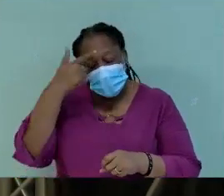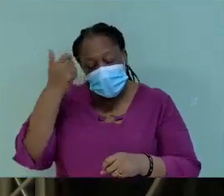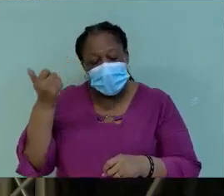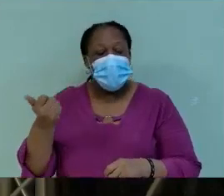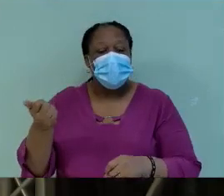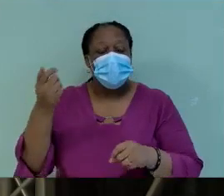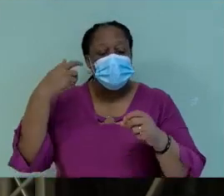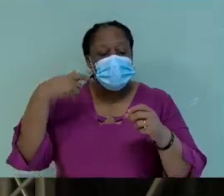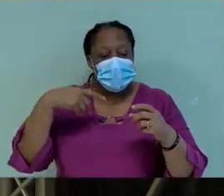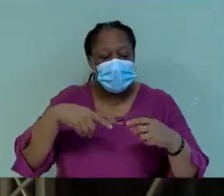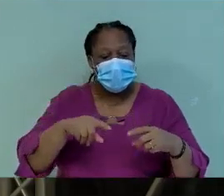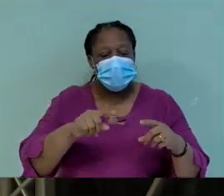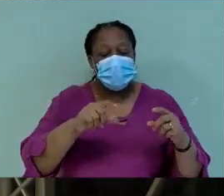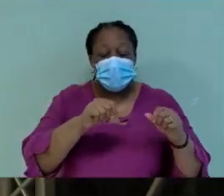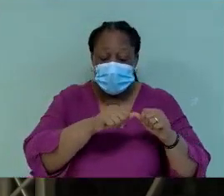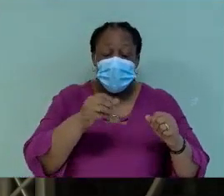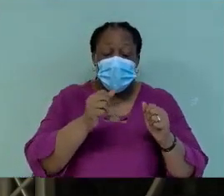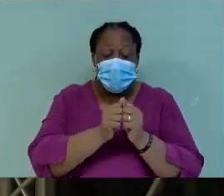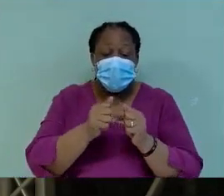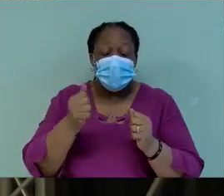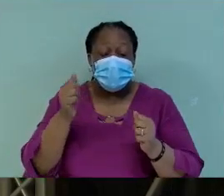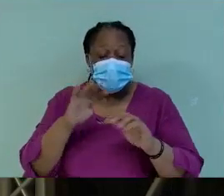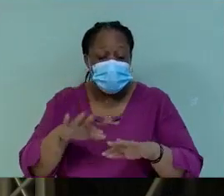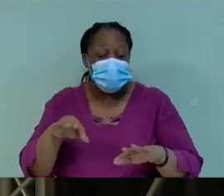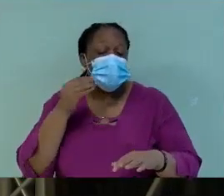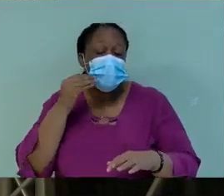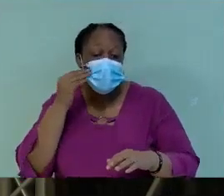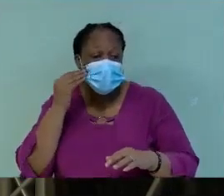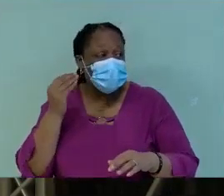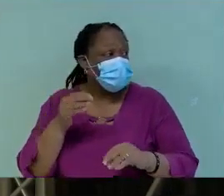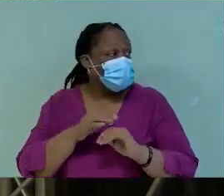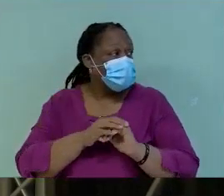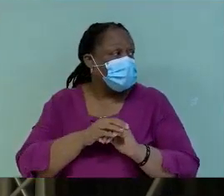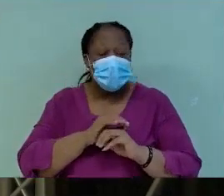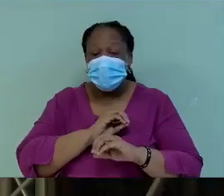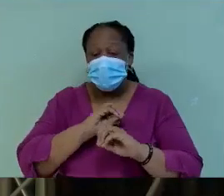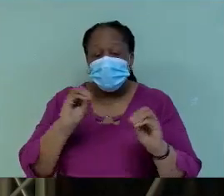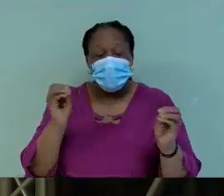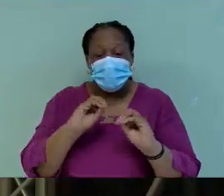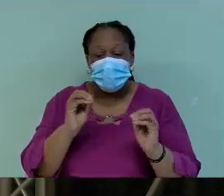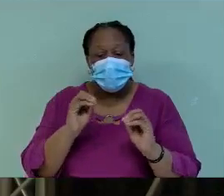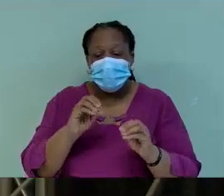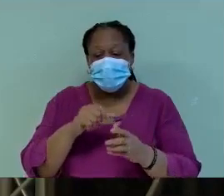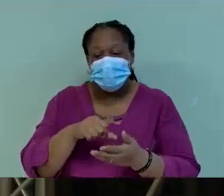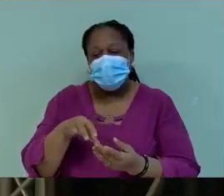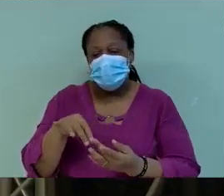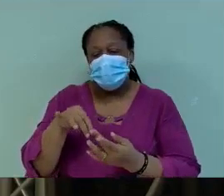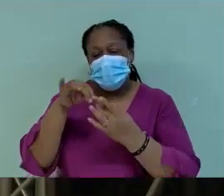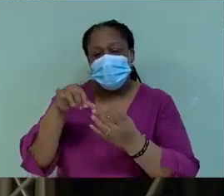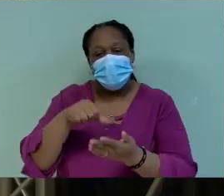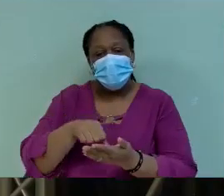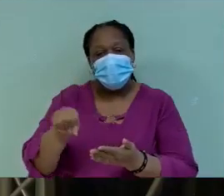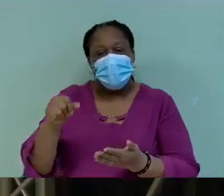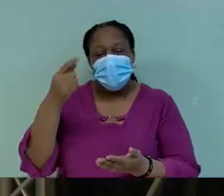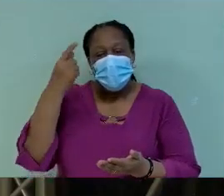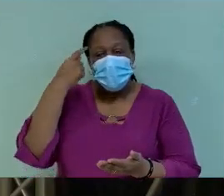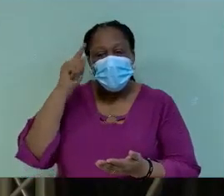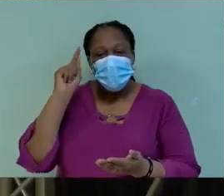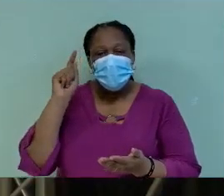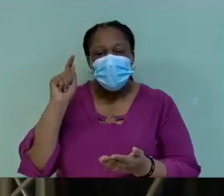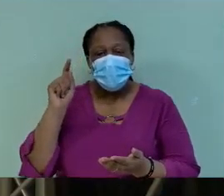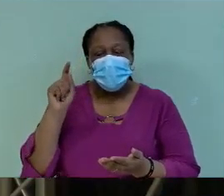special leave with pay? The answer, there is no special paid leave available for COVID-19